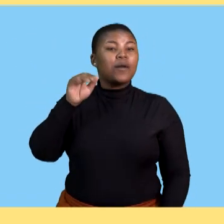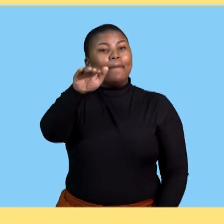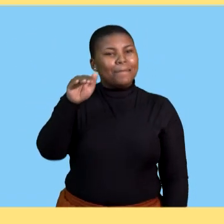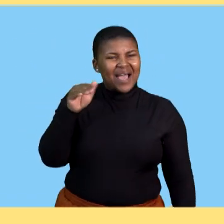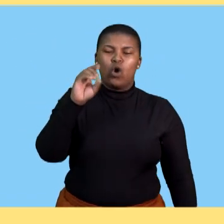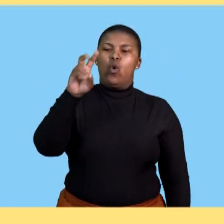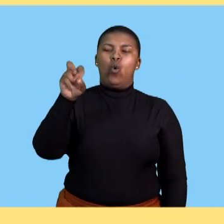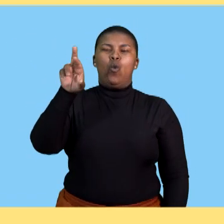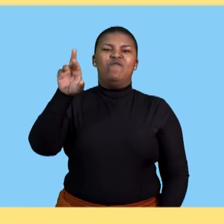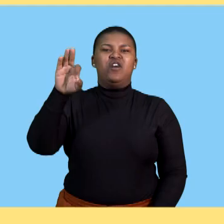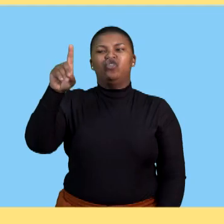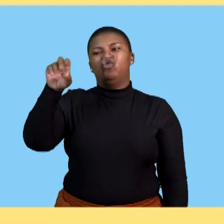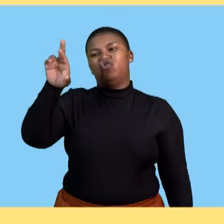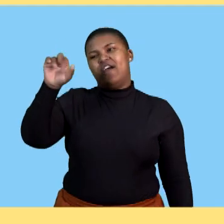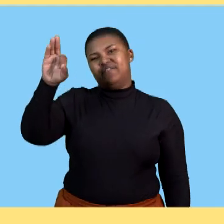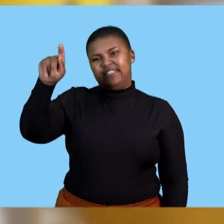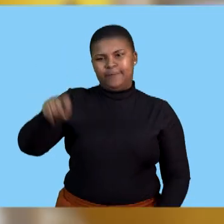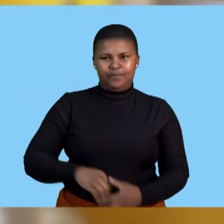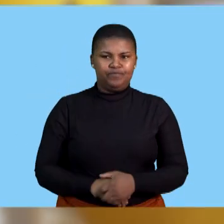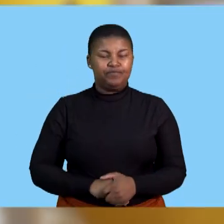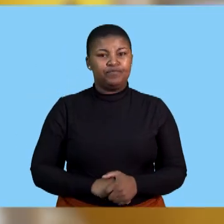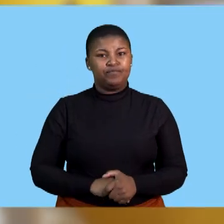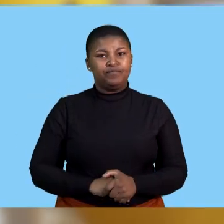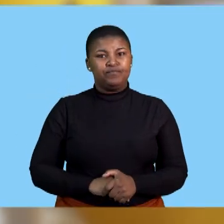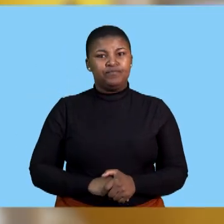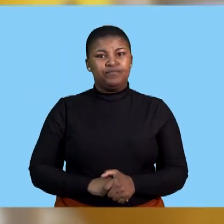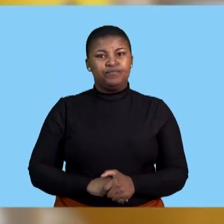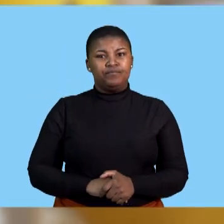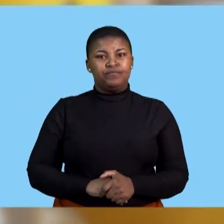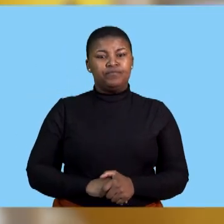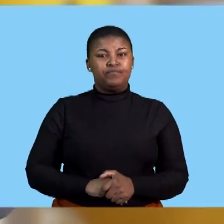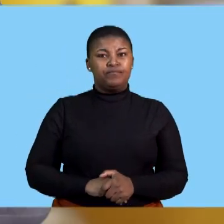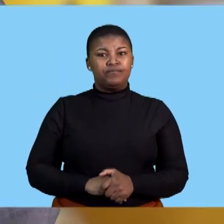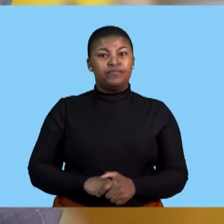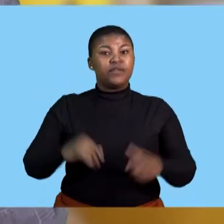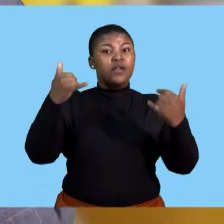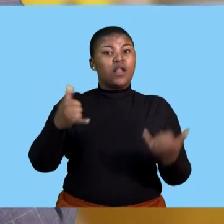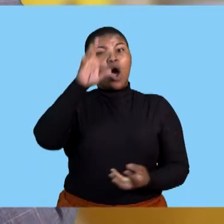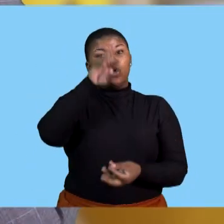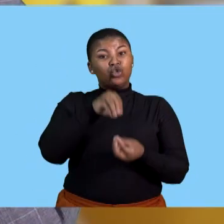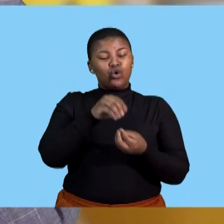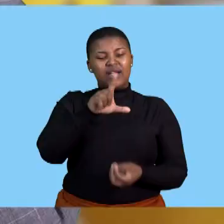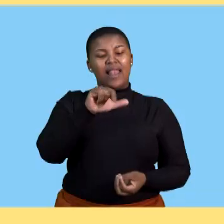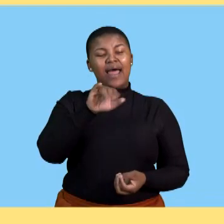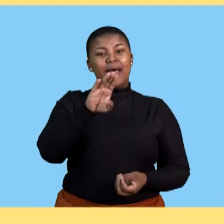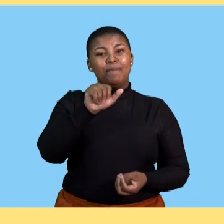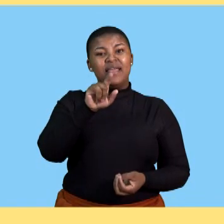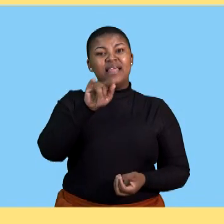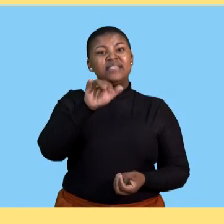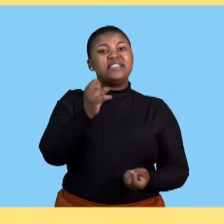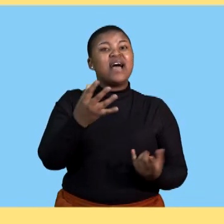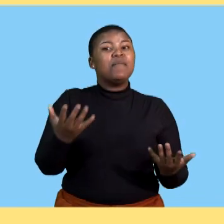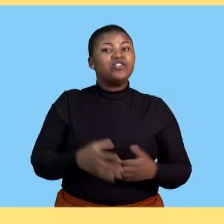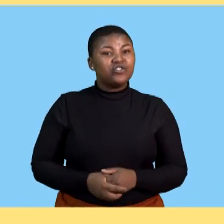bank overdraft. All right. Now, we're going to get now the total of our current liabilities.